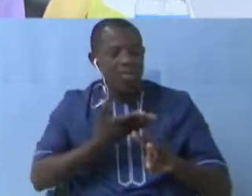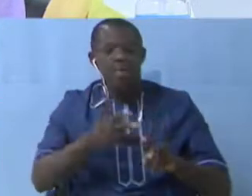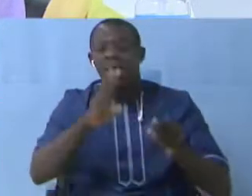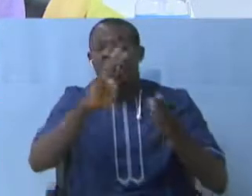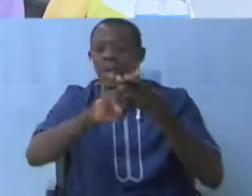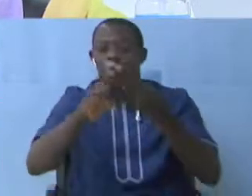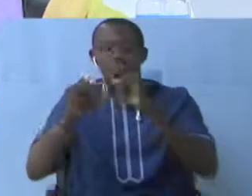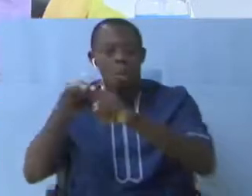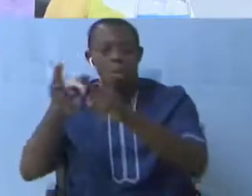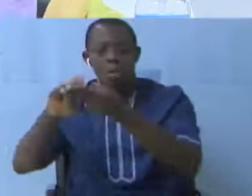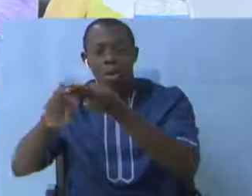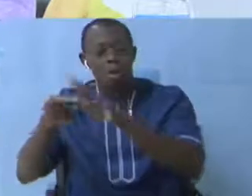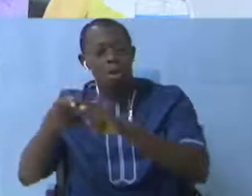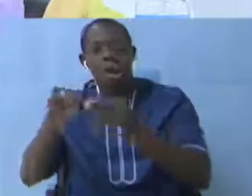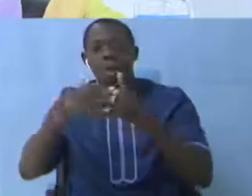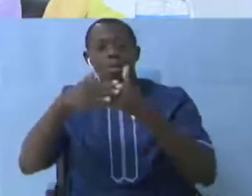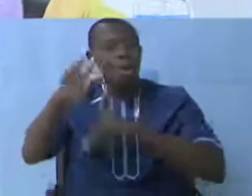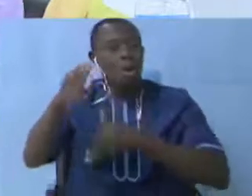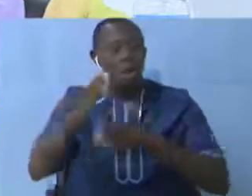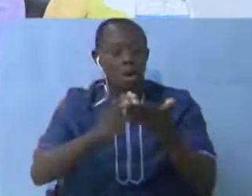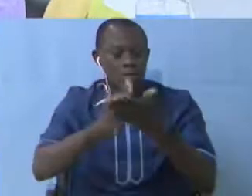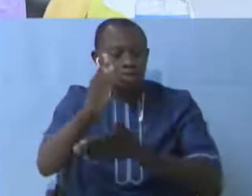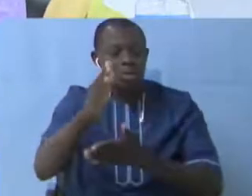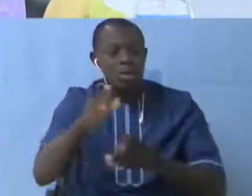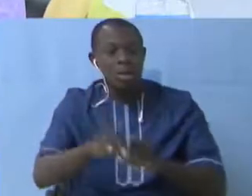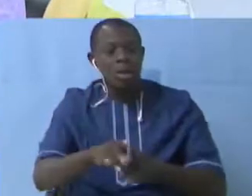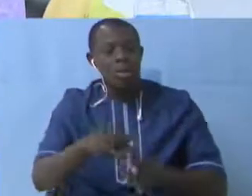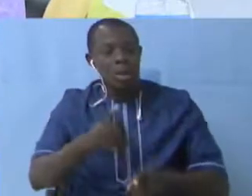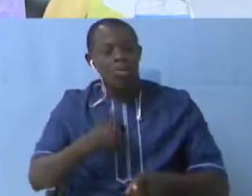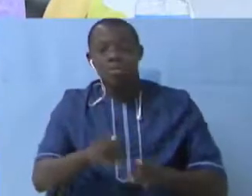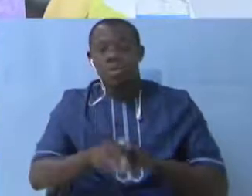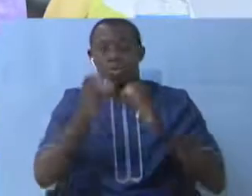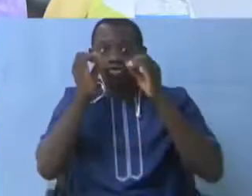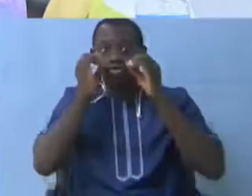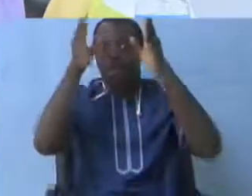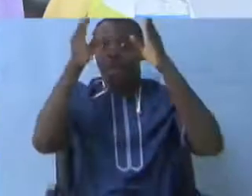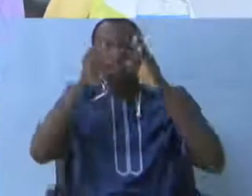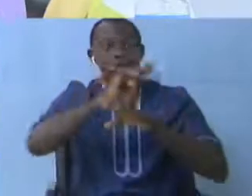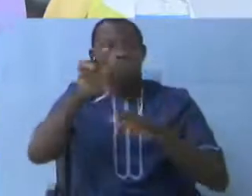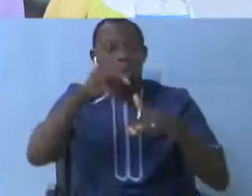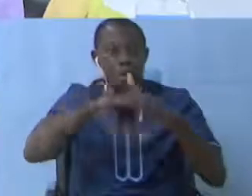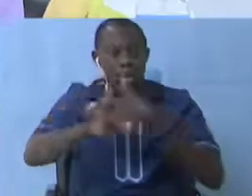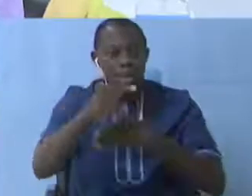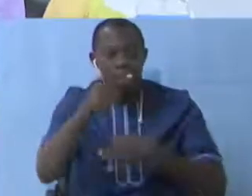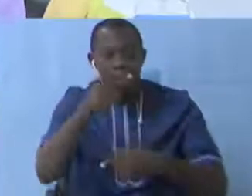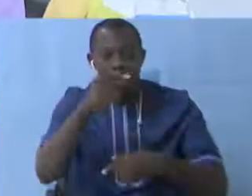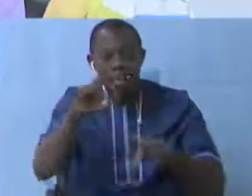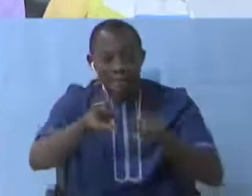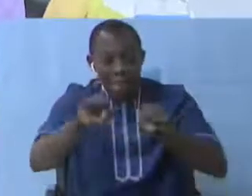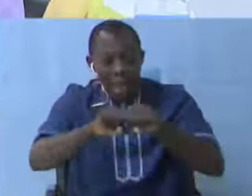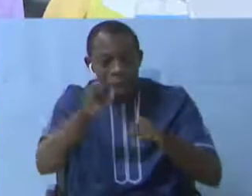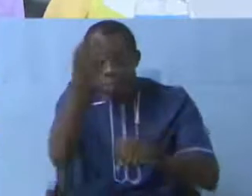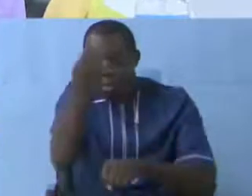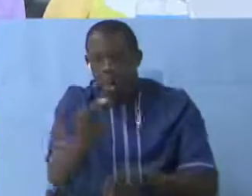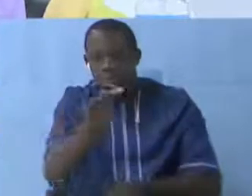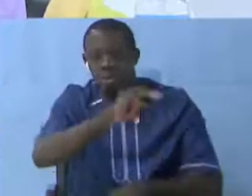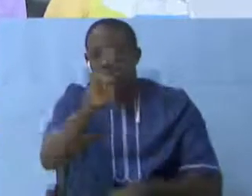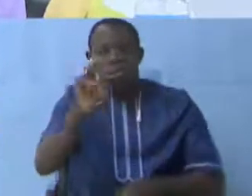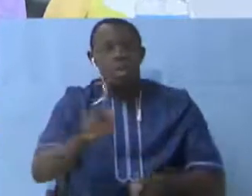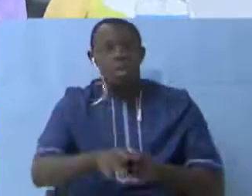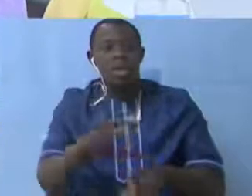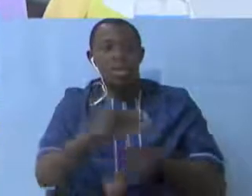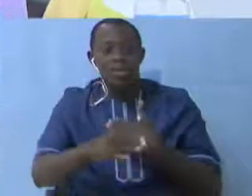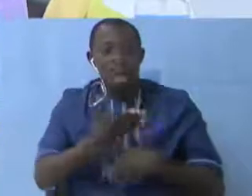president for many years. And across the board, I was so surprised, across the board, not only in Senegal, whenever I was in a